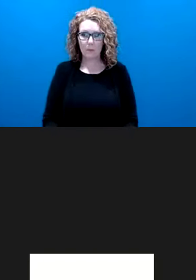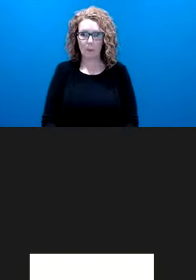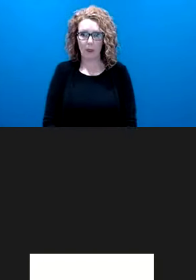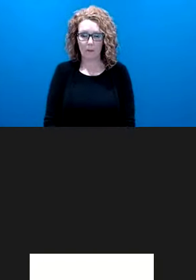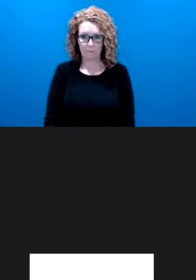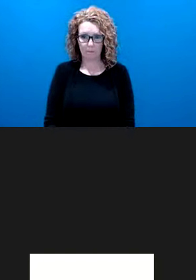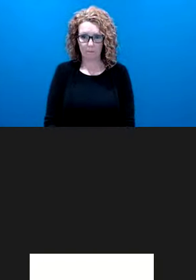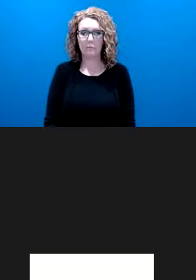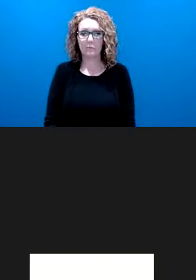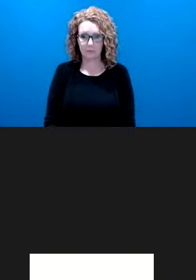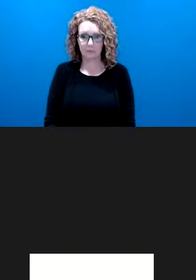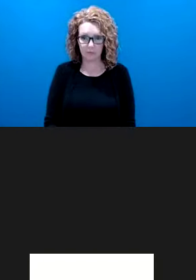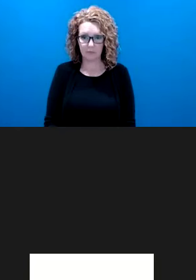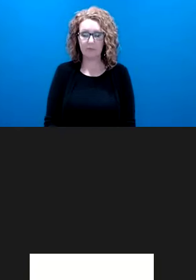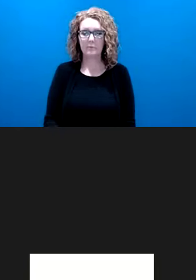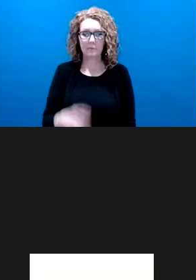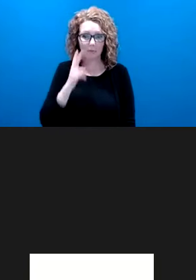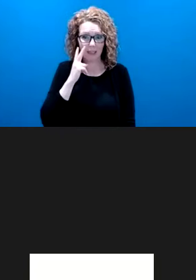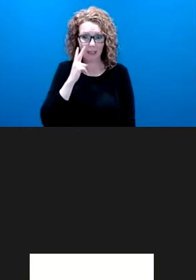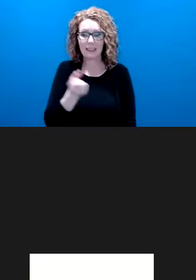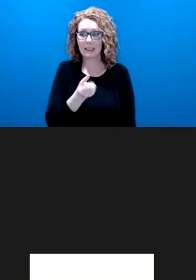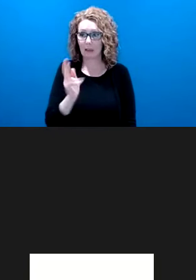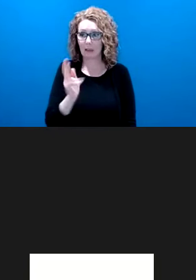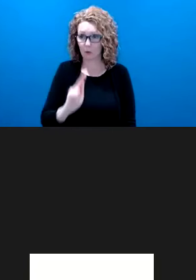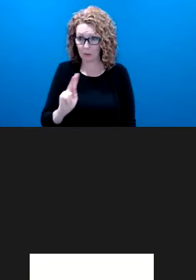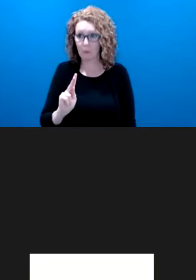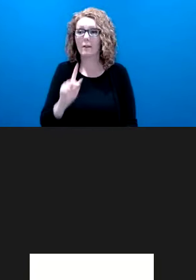We got a yes, a thumbs up.